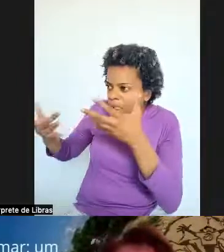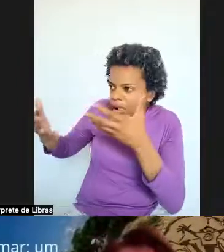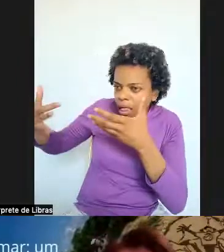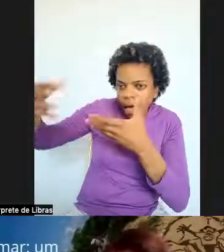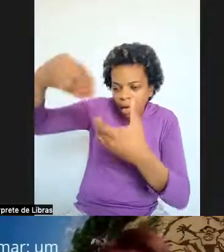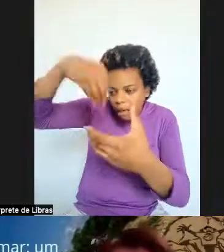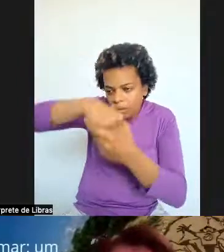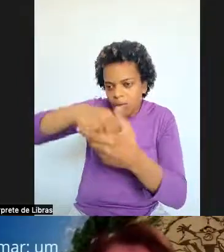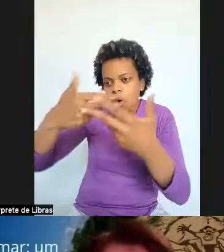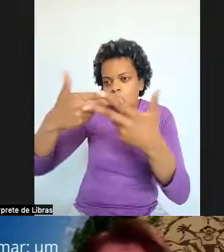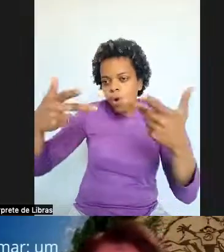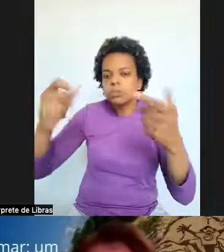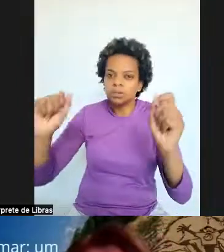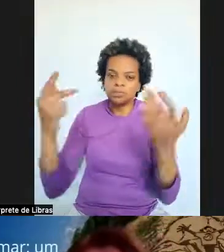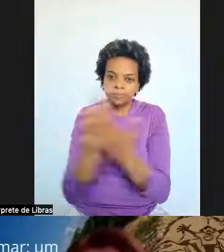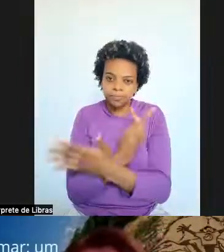this